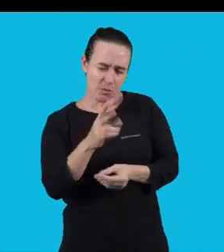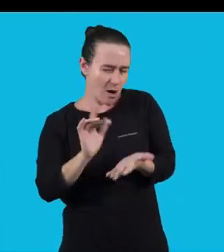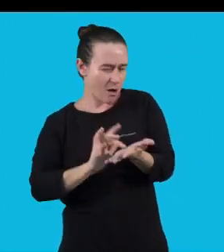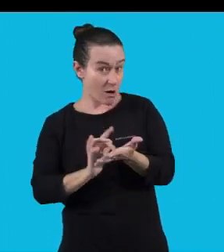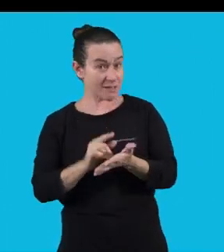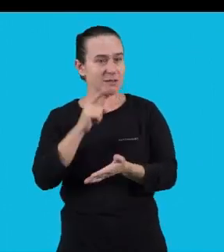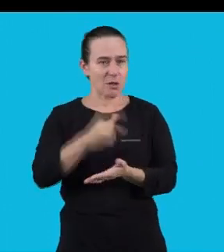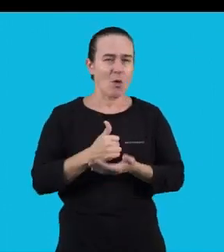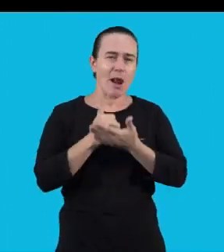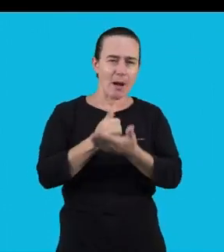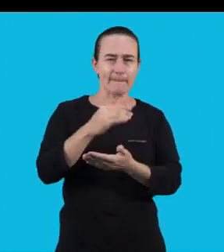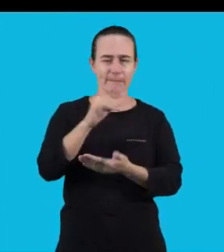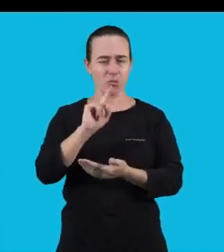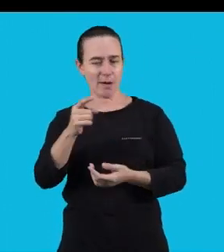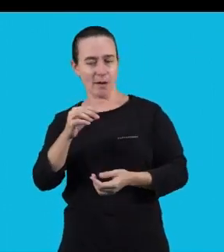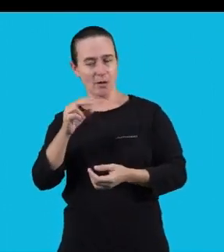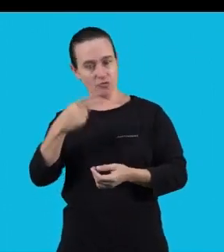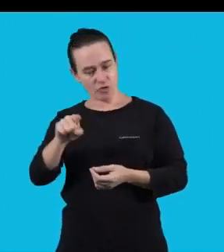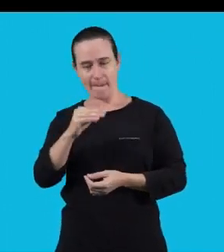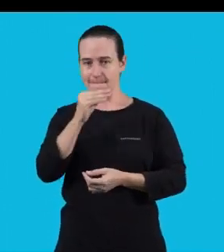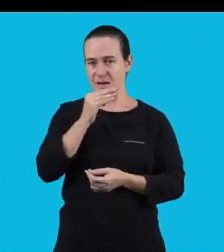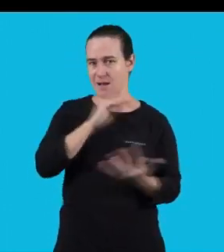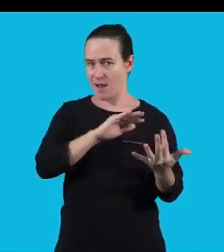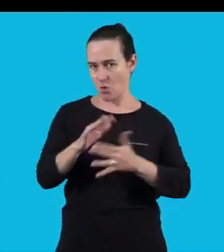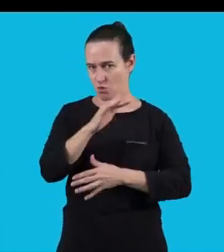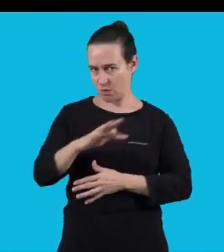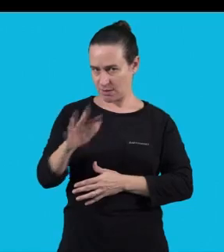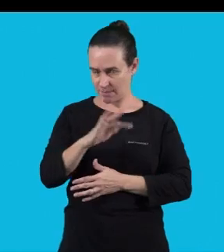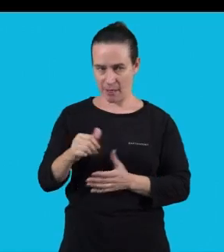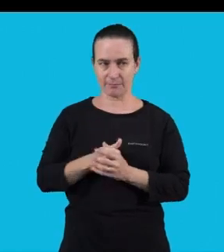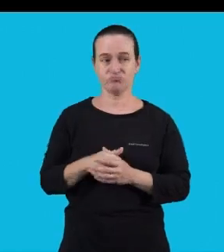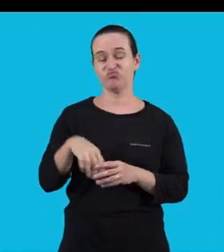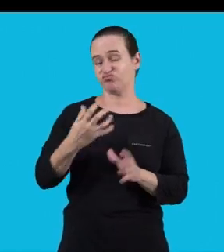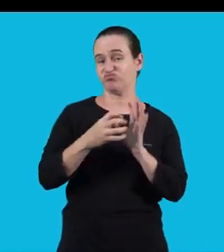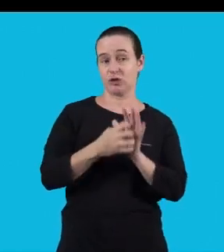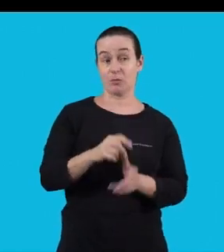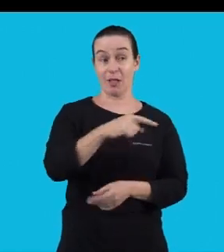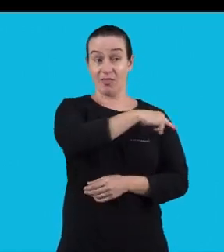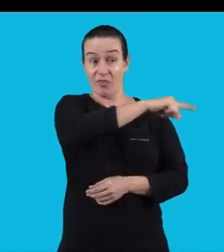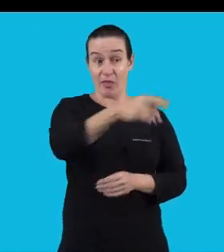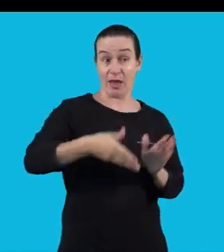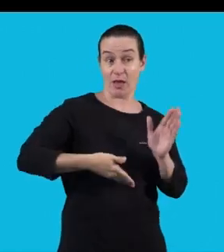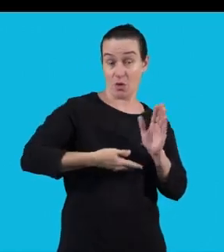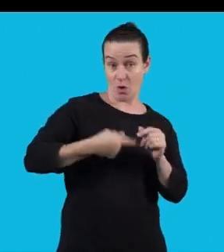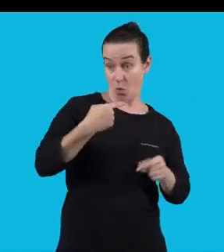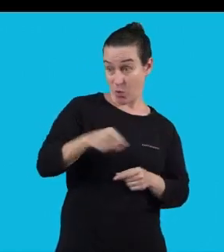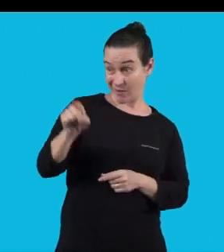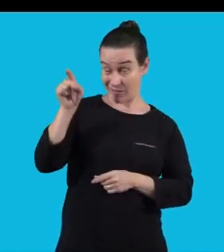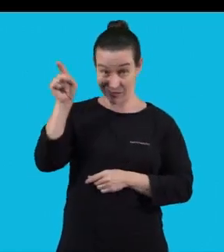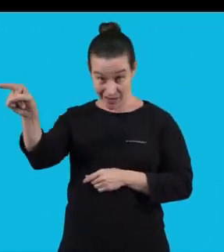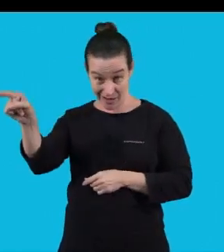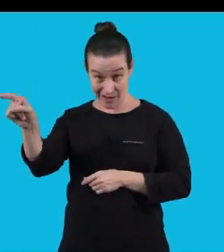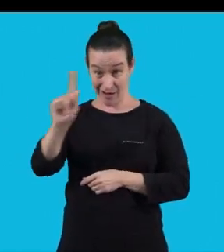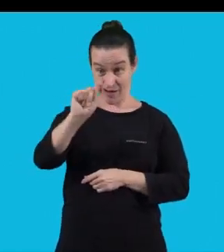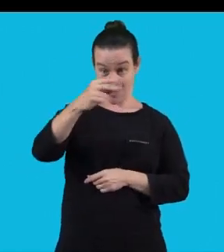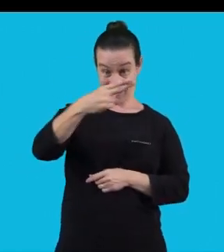that will determine the correct meaning and the spelling of the specific word. For example, they went there to